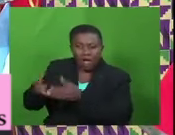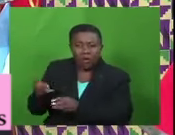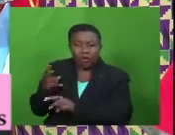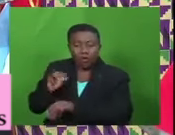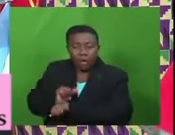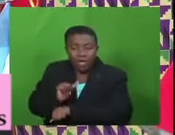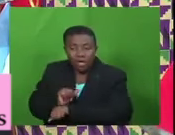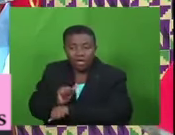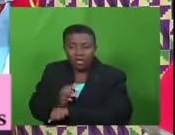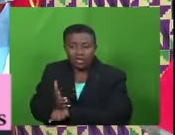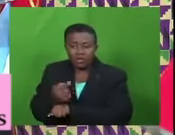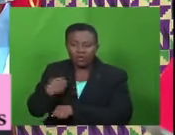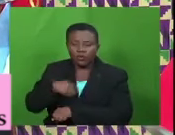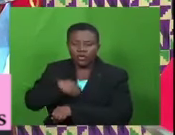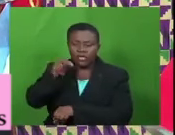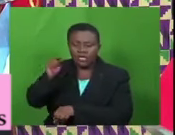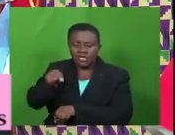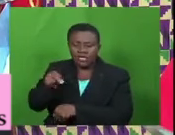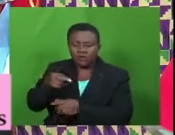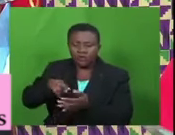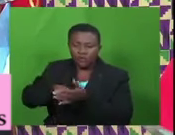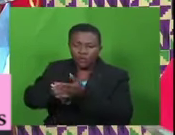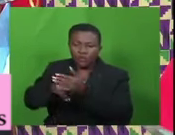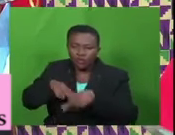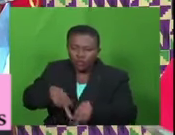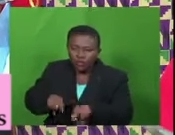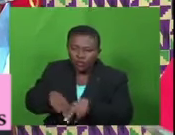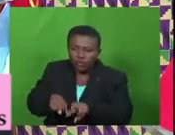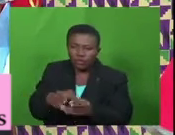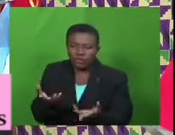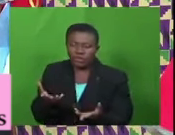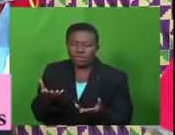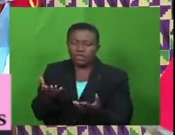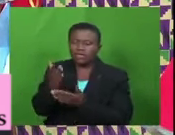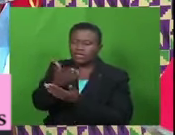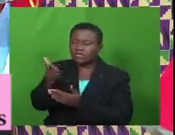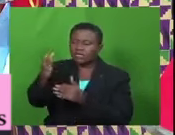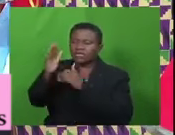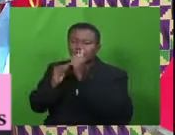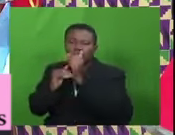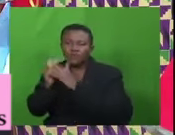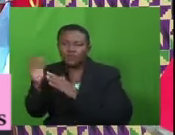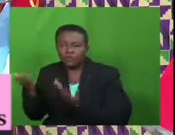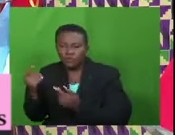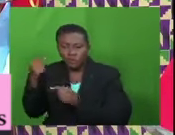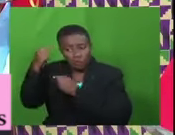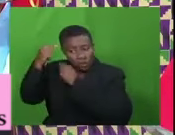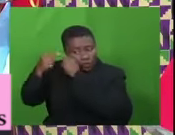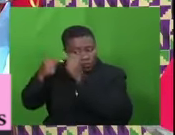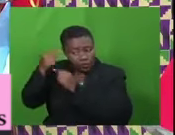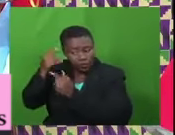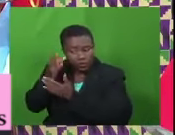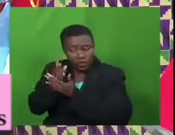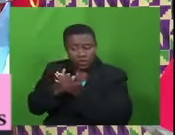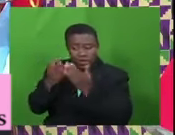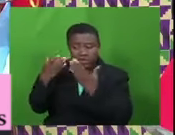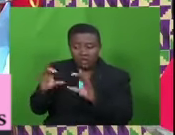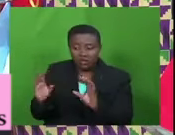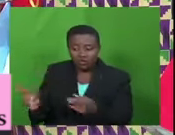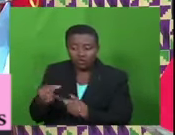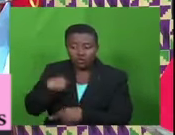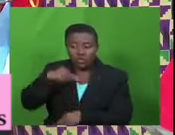done on the state of our roads, the bridges that have to be built, considering the number of classrooms that need to be